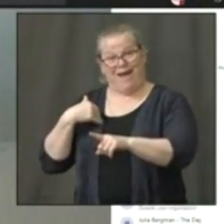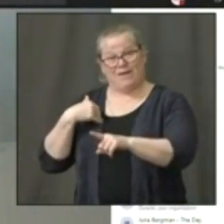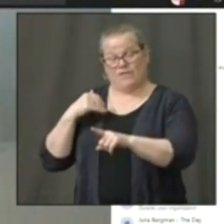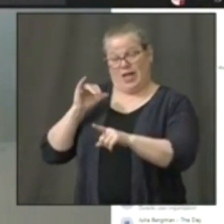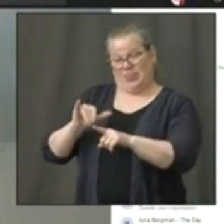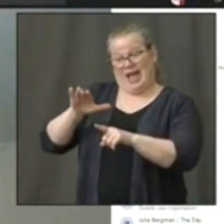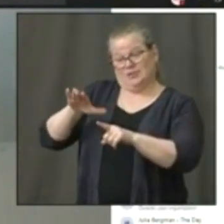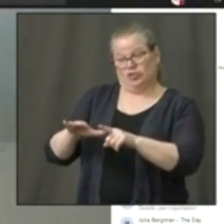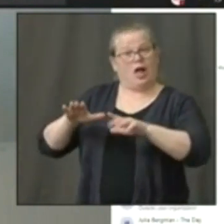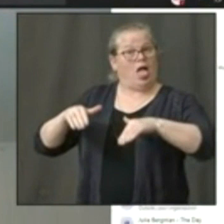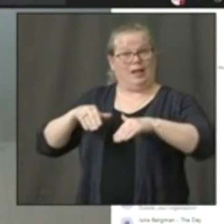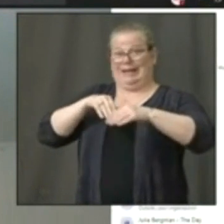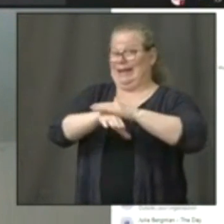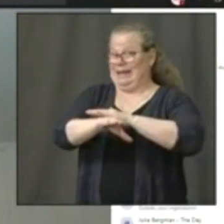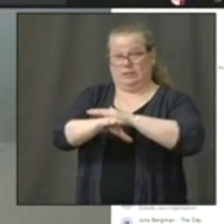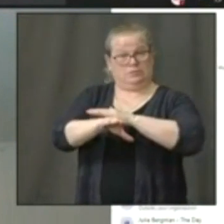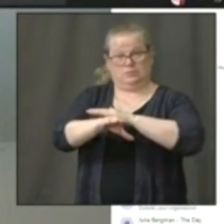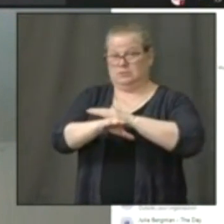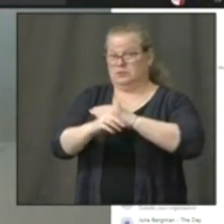anyone in the program